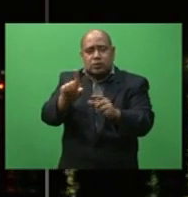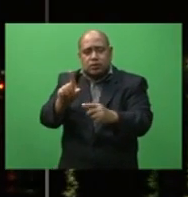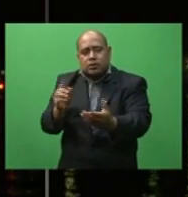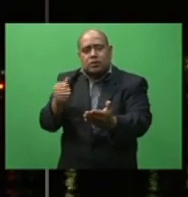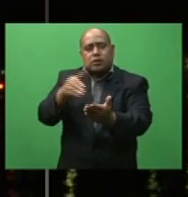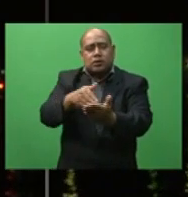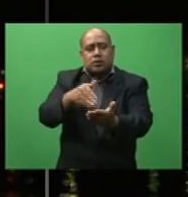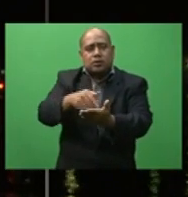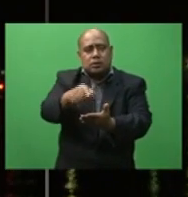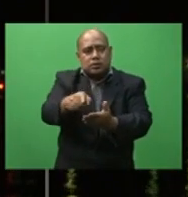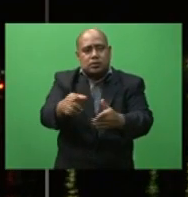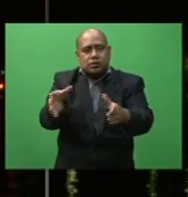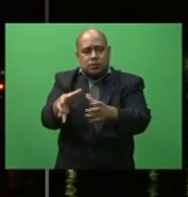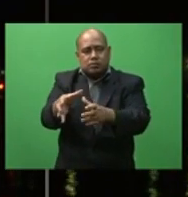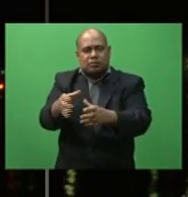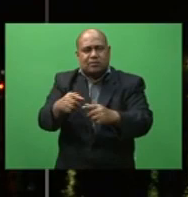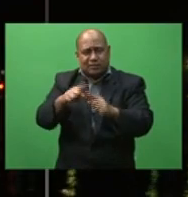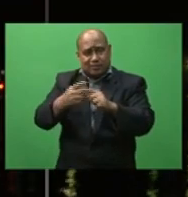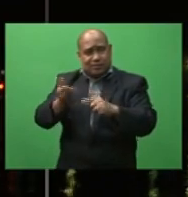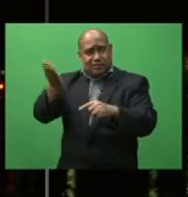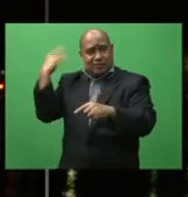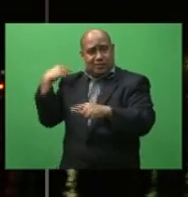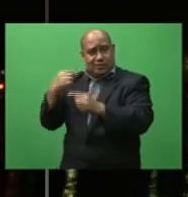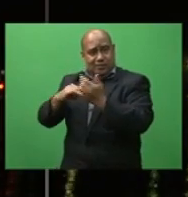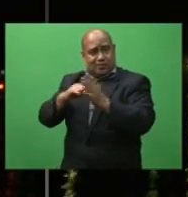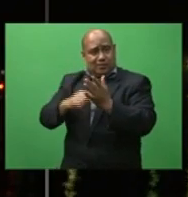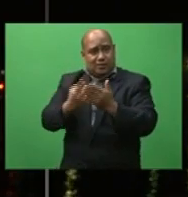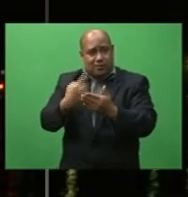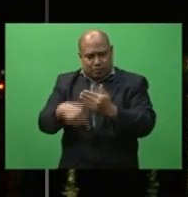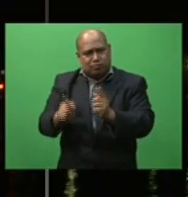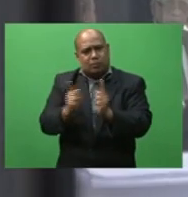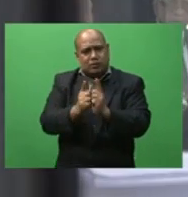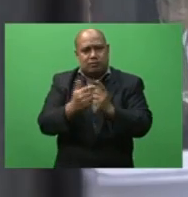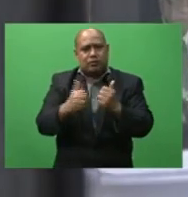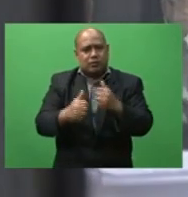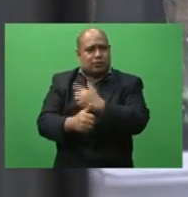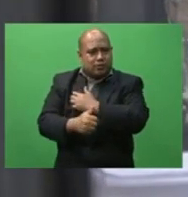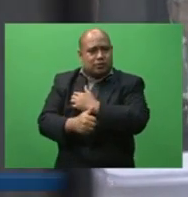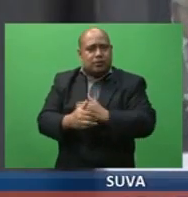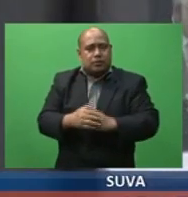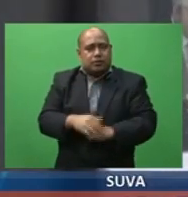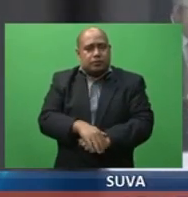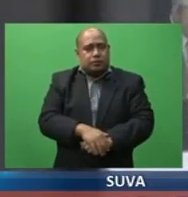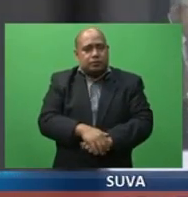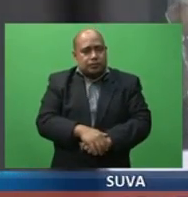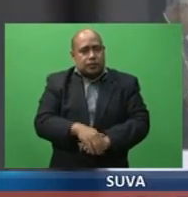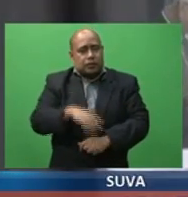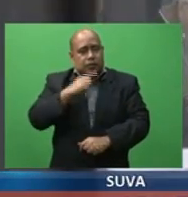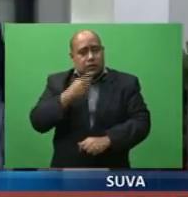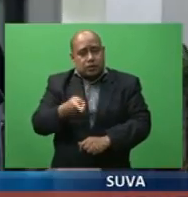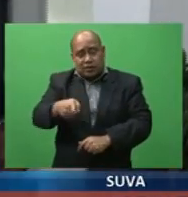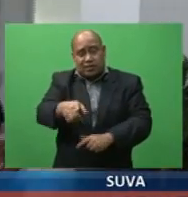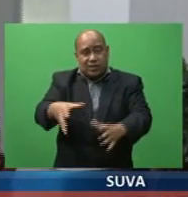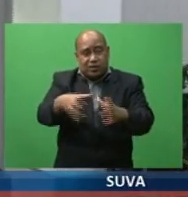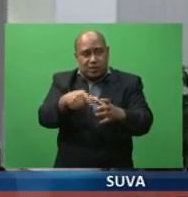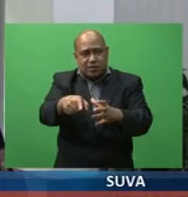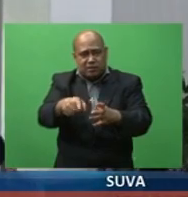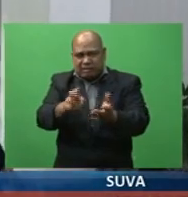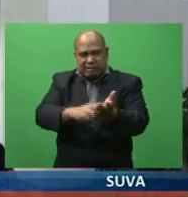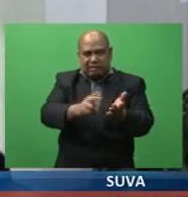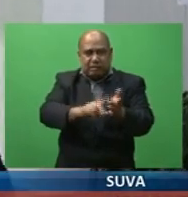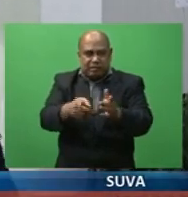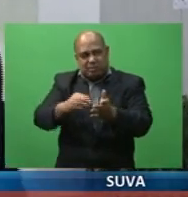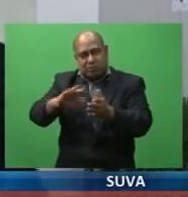held last Saturday. Koroi Tandulala reports. Suspended party MPs Nikono Waikula and